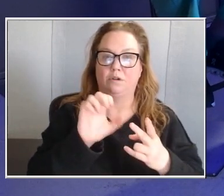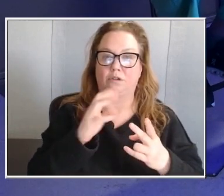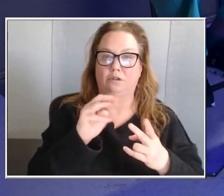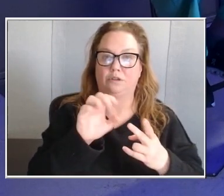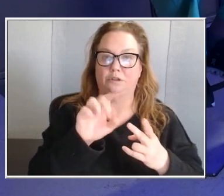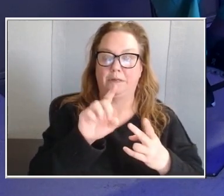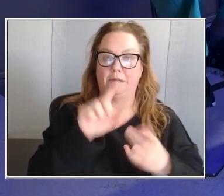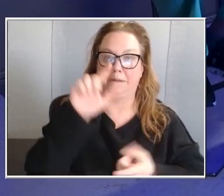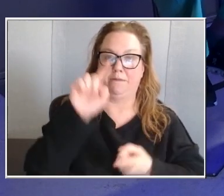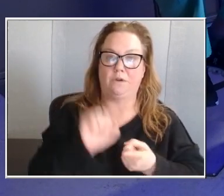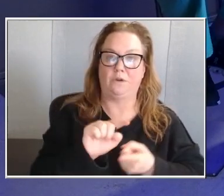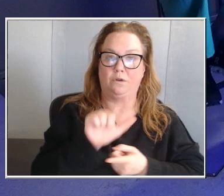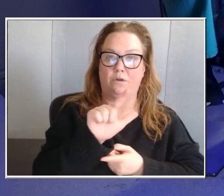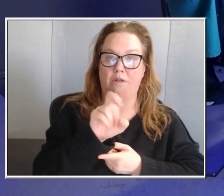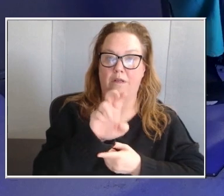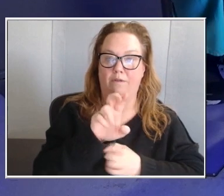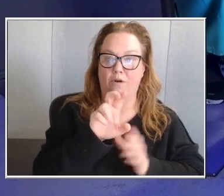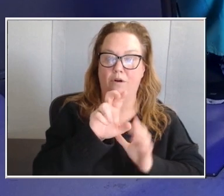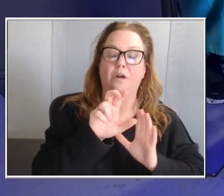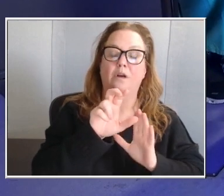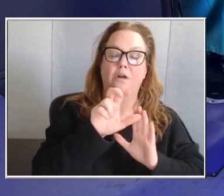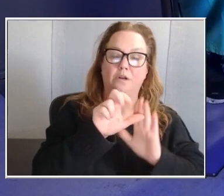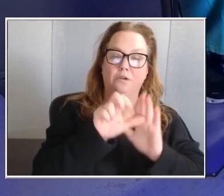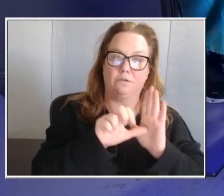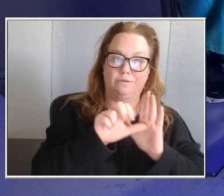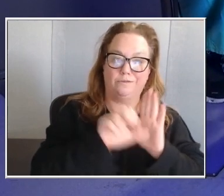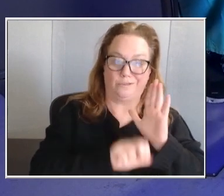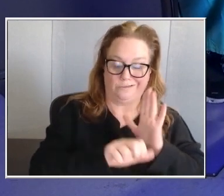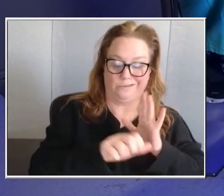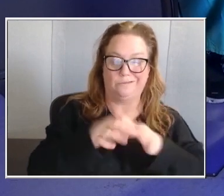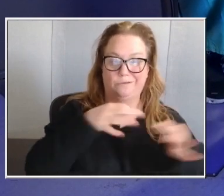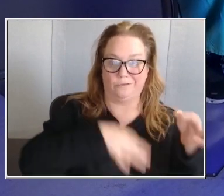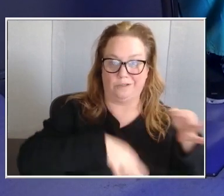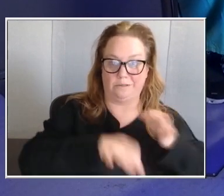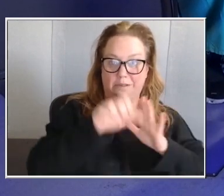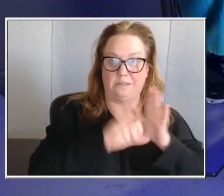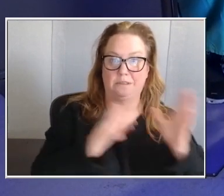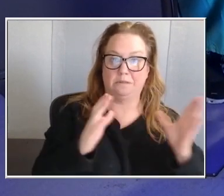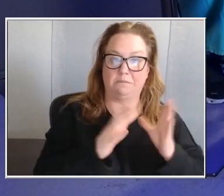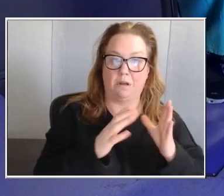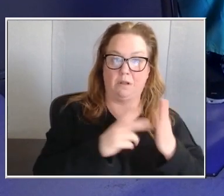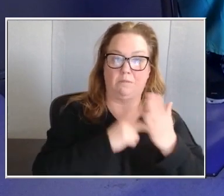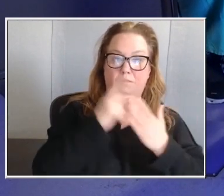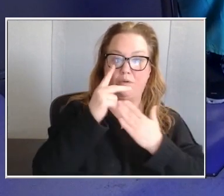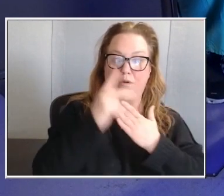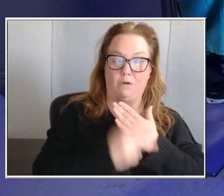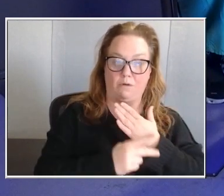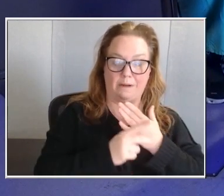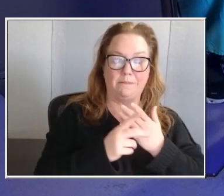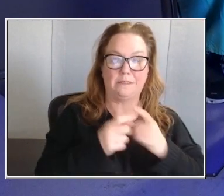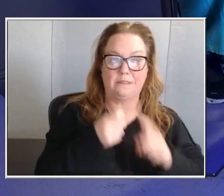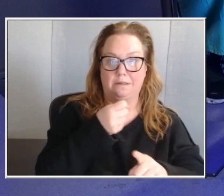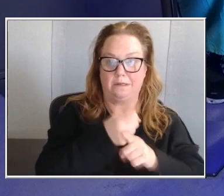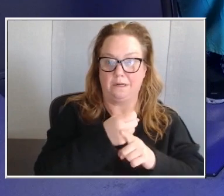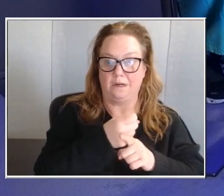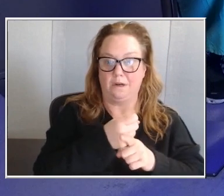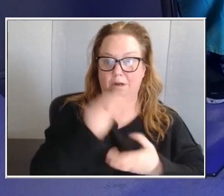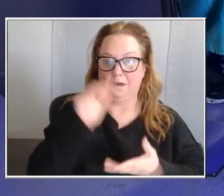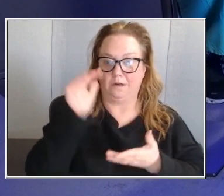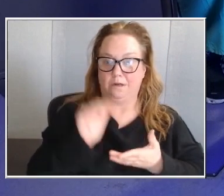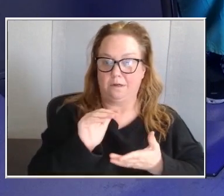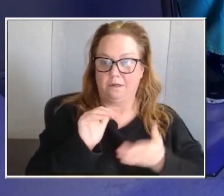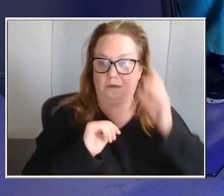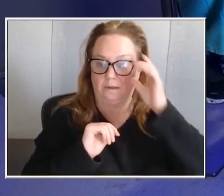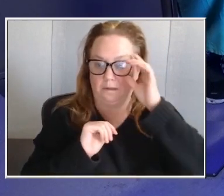liver transplant surgeries. Smaller transplant programs are jeopardized when the number of transplants decline. How's our